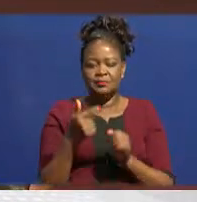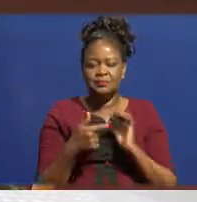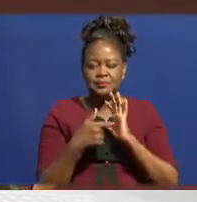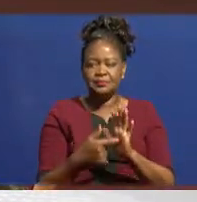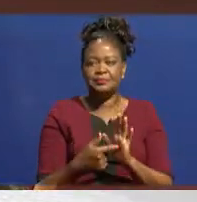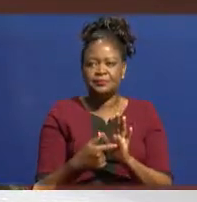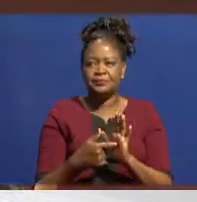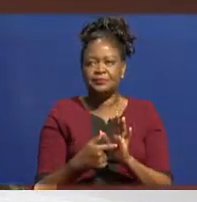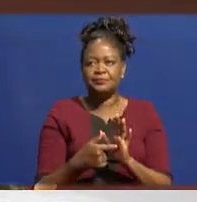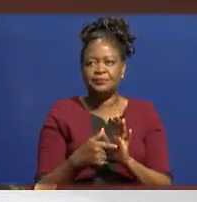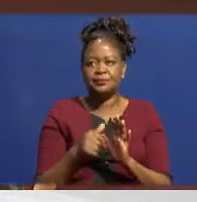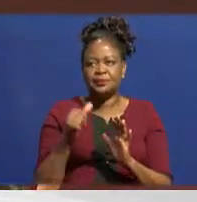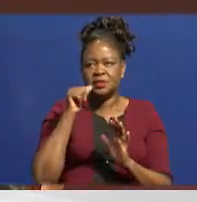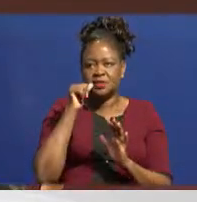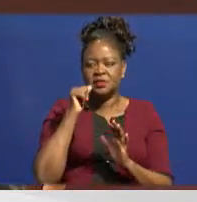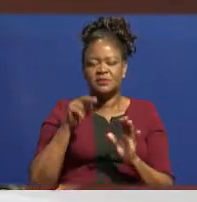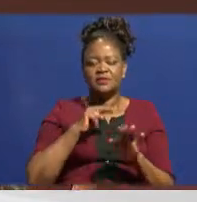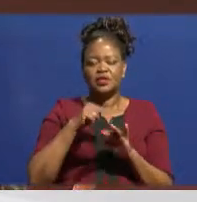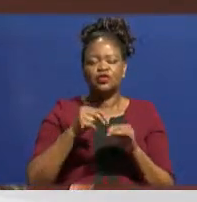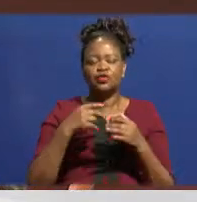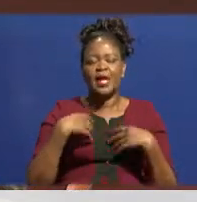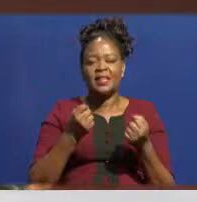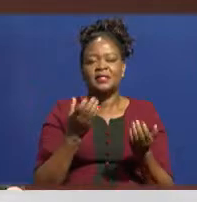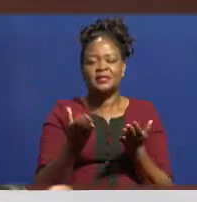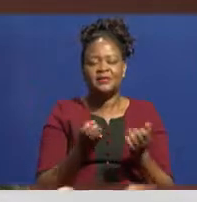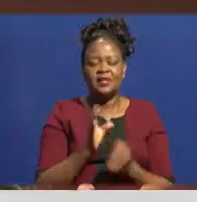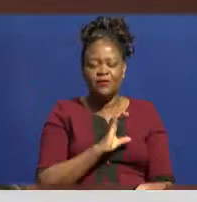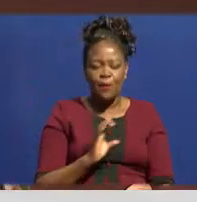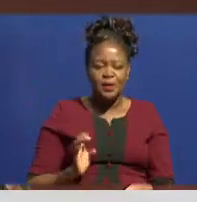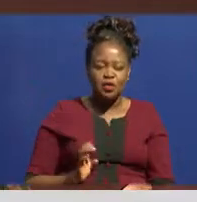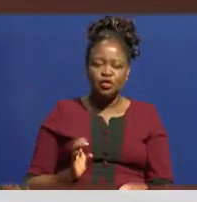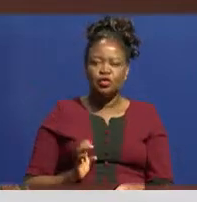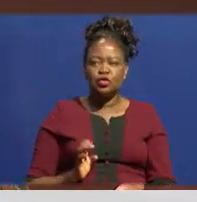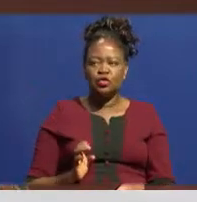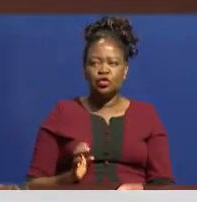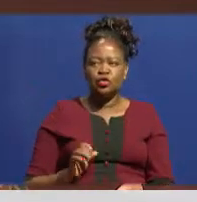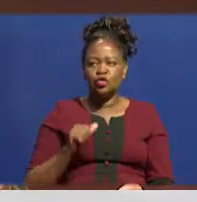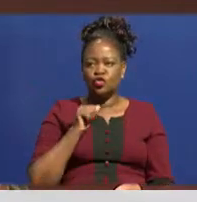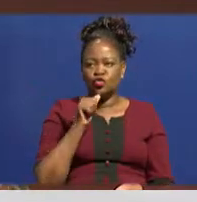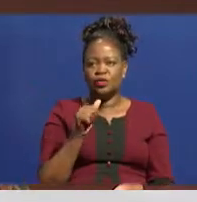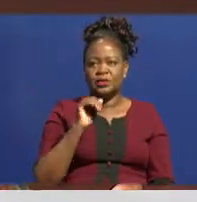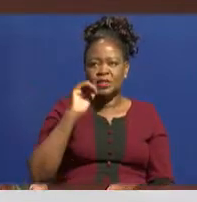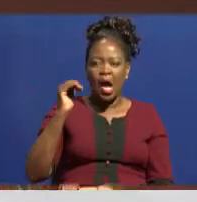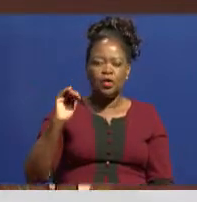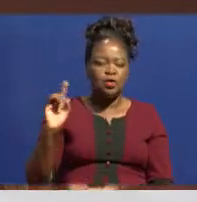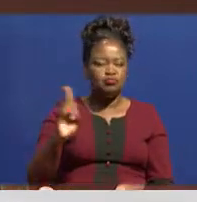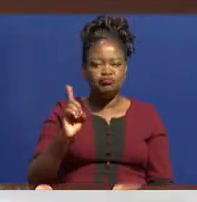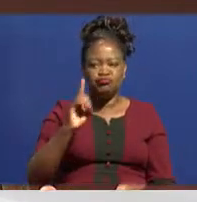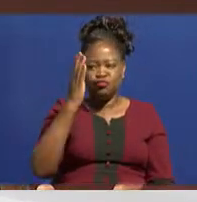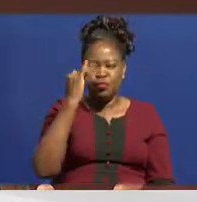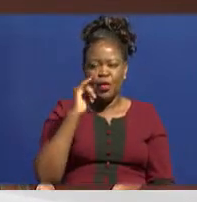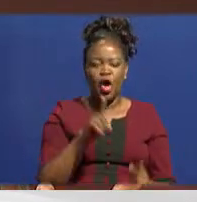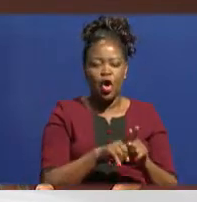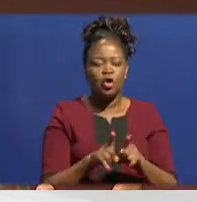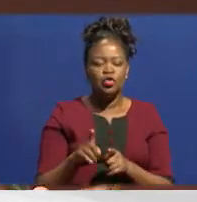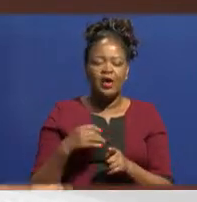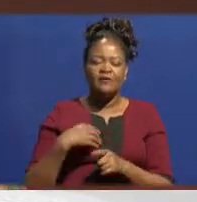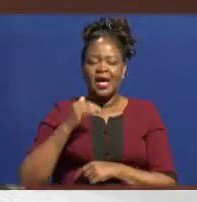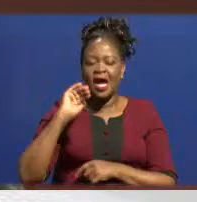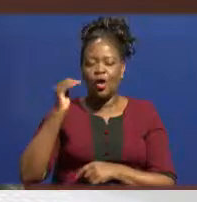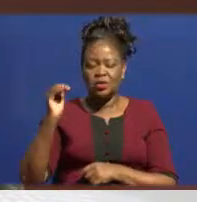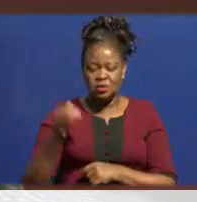example, in UK, they have National Health Service. That's a commission. It's not the county, because they also have county